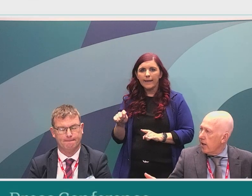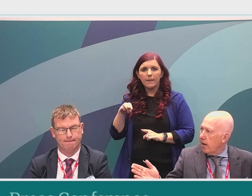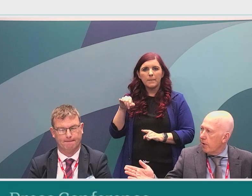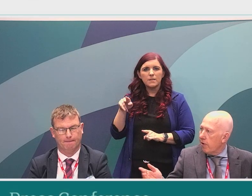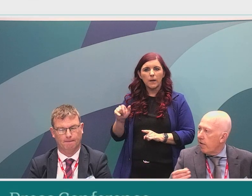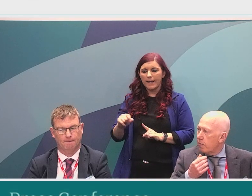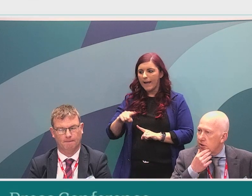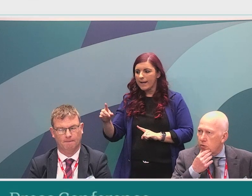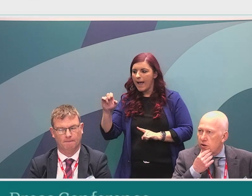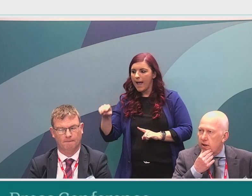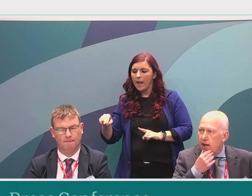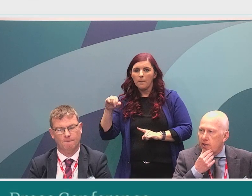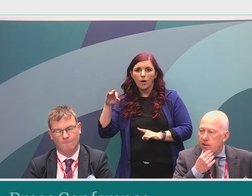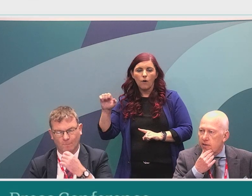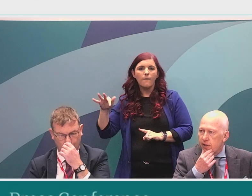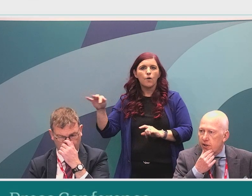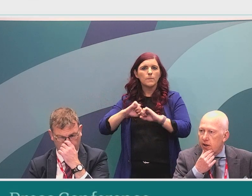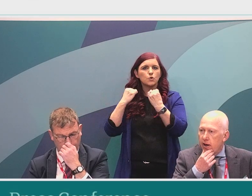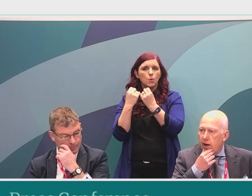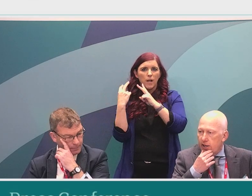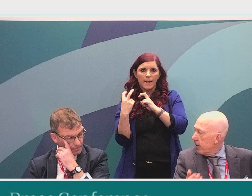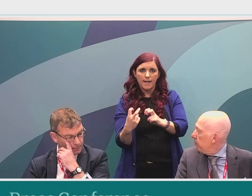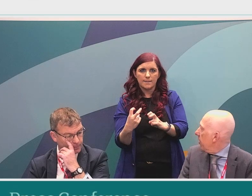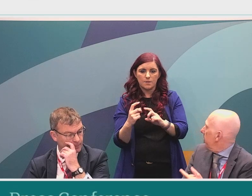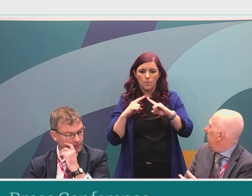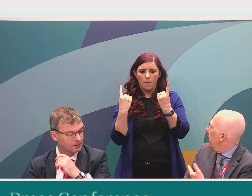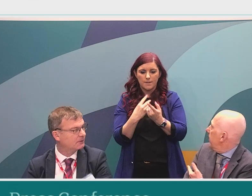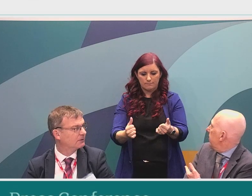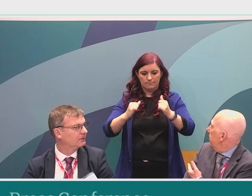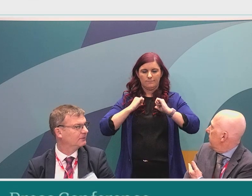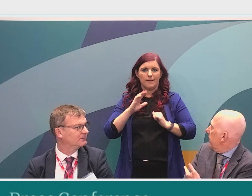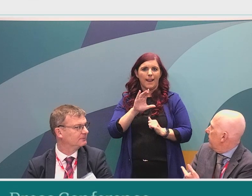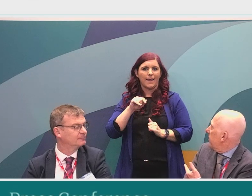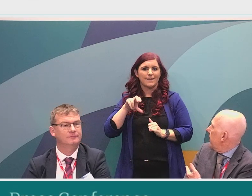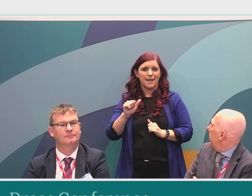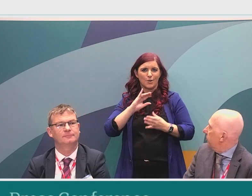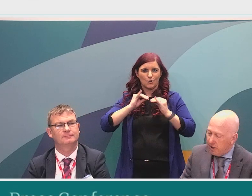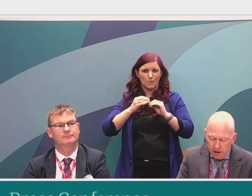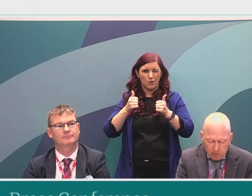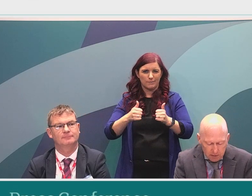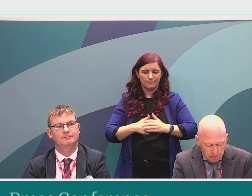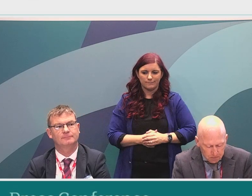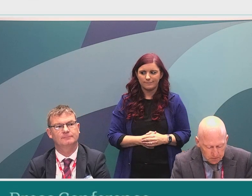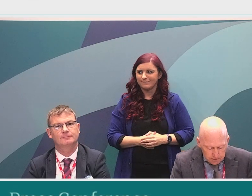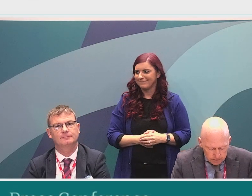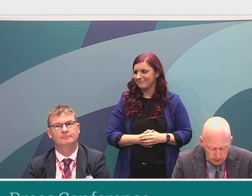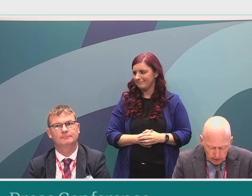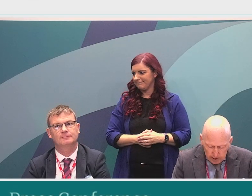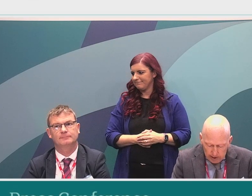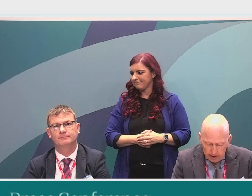and Helen McGrath from our Social Analysis Division. And behind me here, Lisa, is the sign language interpreter.